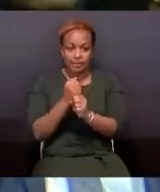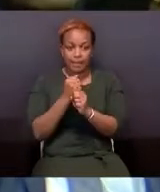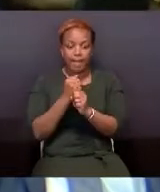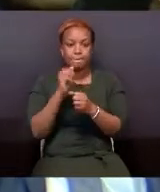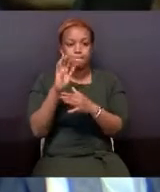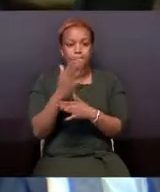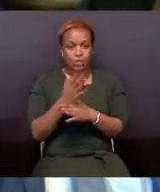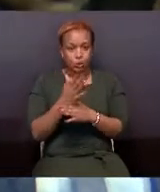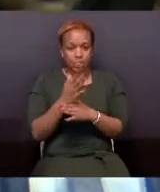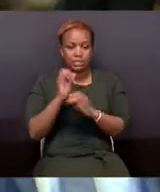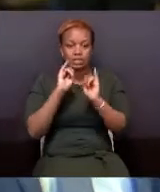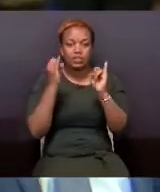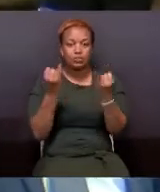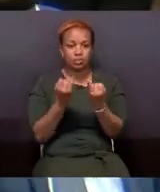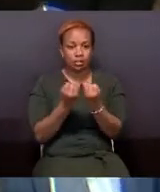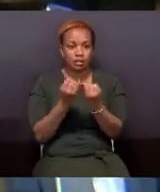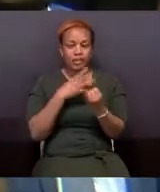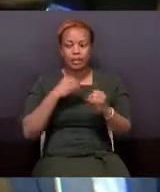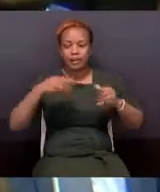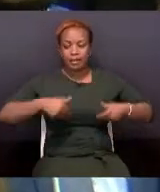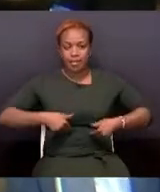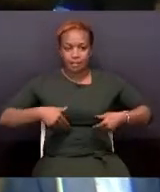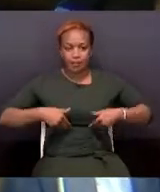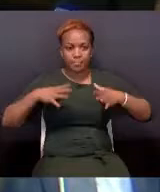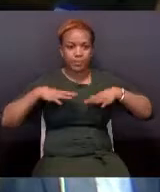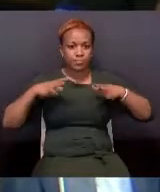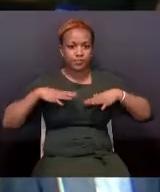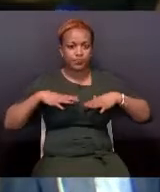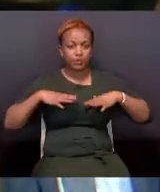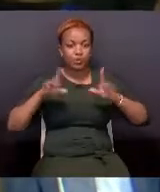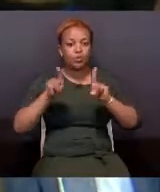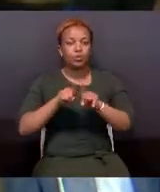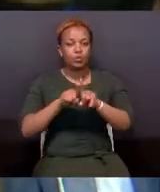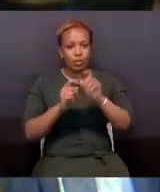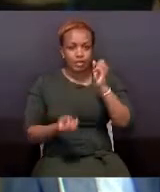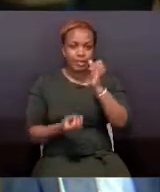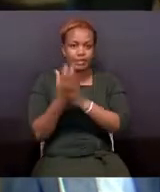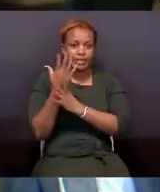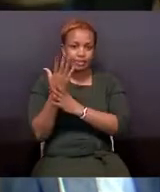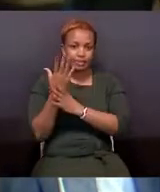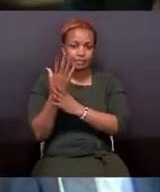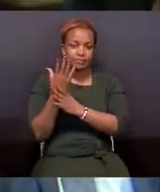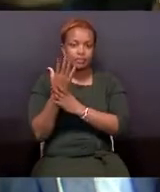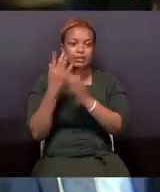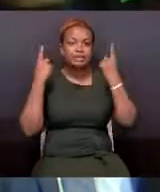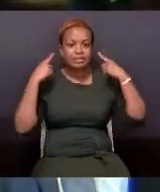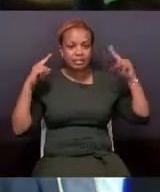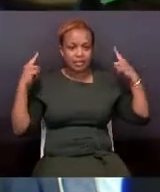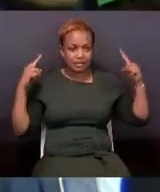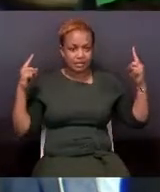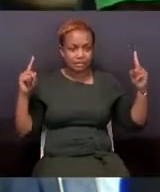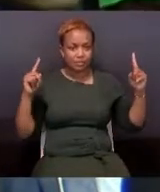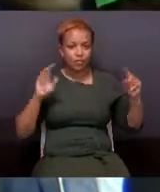between institutions and young people, as well as create shaped successes of